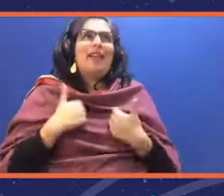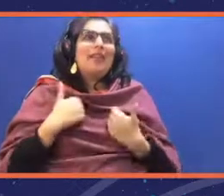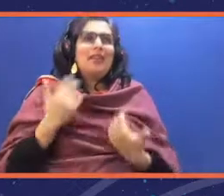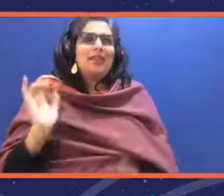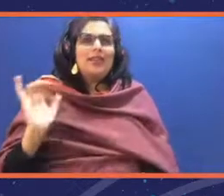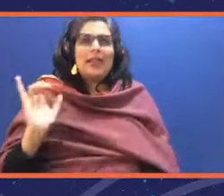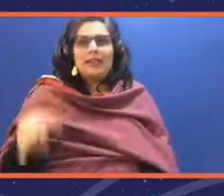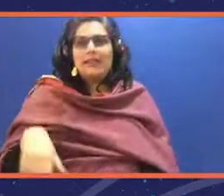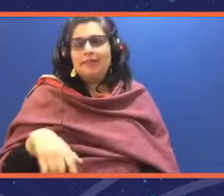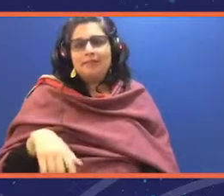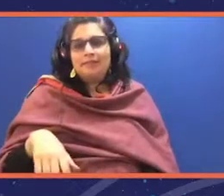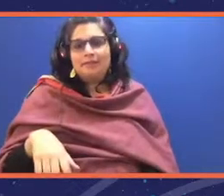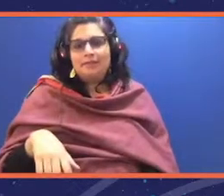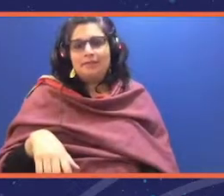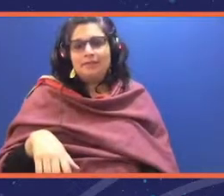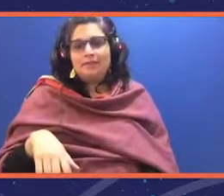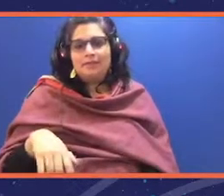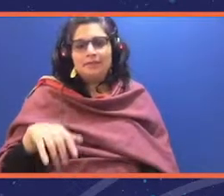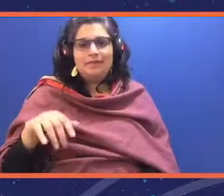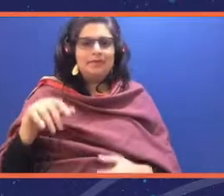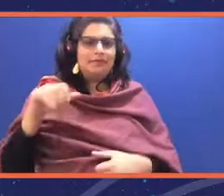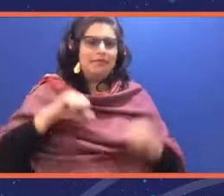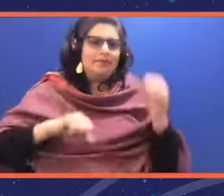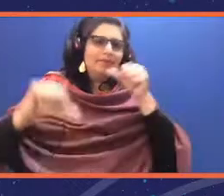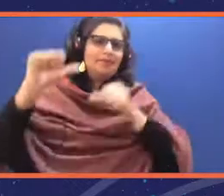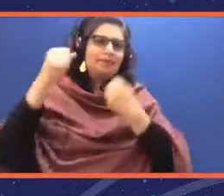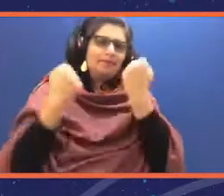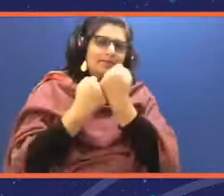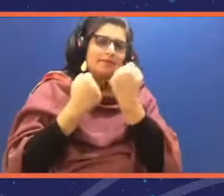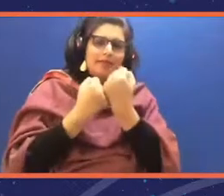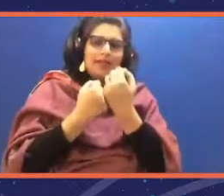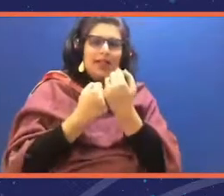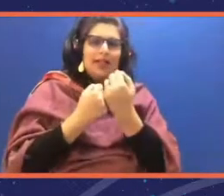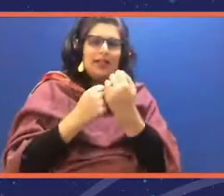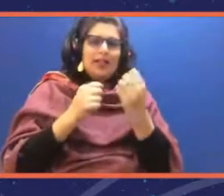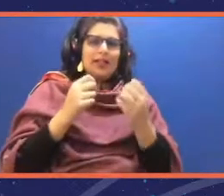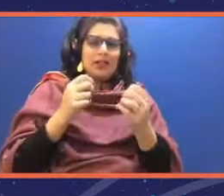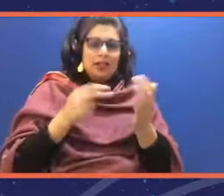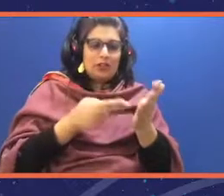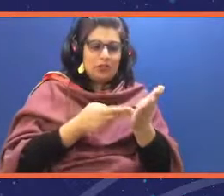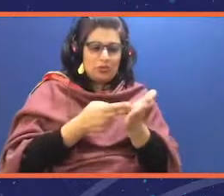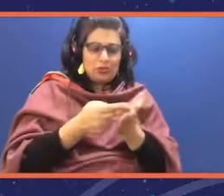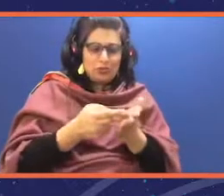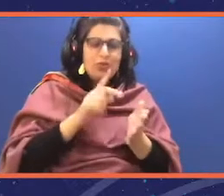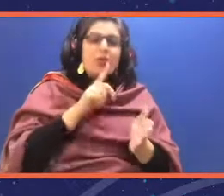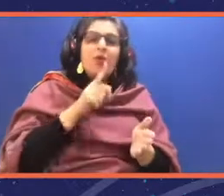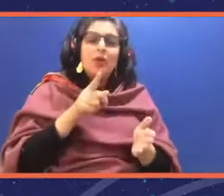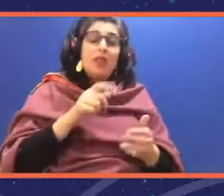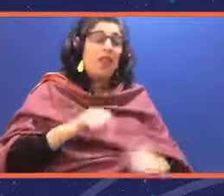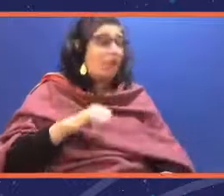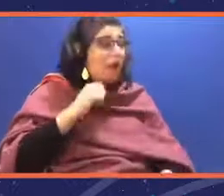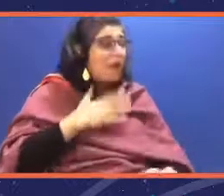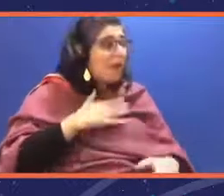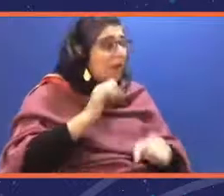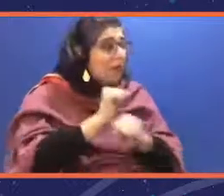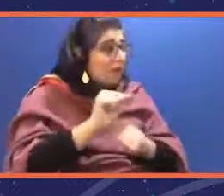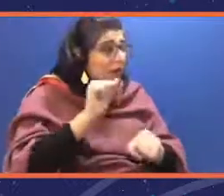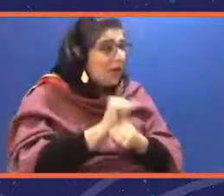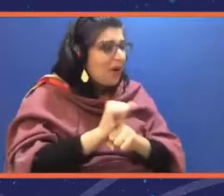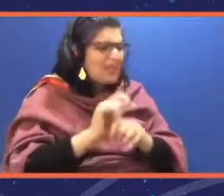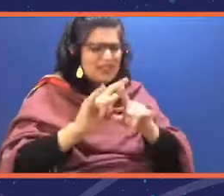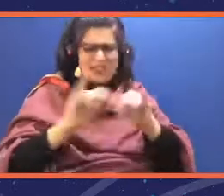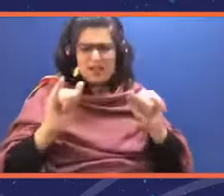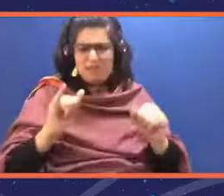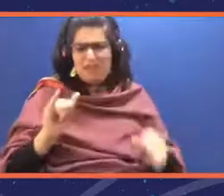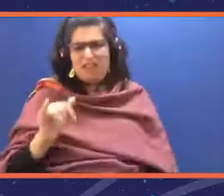I live in this mutual, like, kind of double-sided truth of, like, feeling really proud of the work I do and feeling really resentful of having to do it